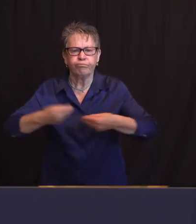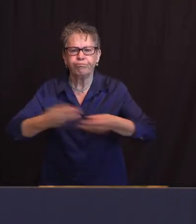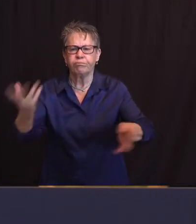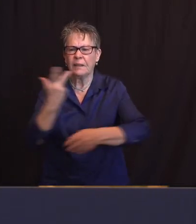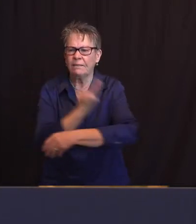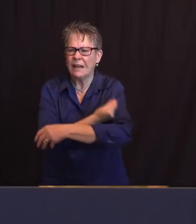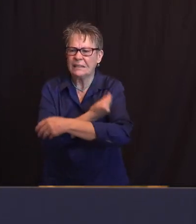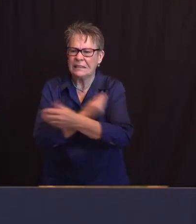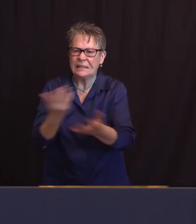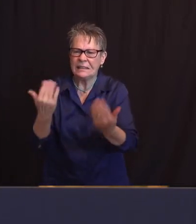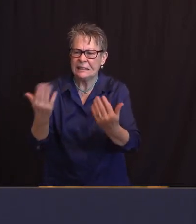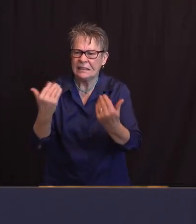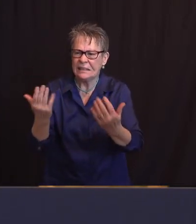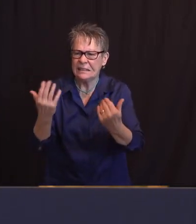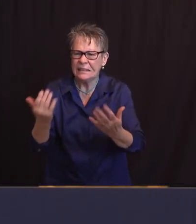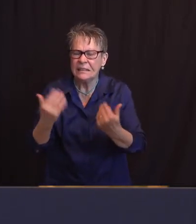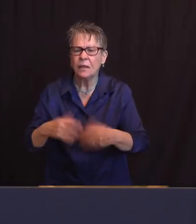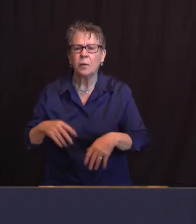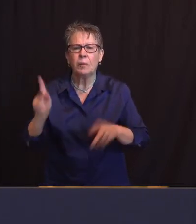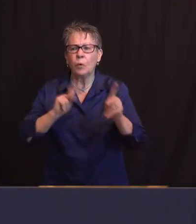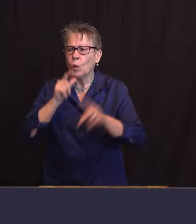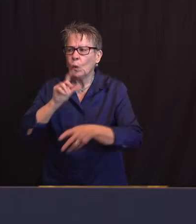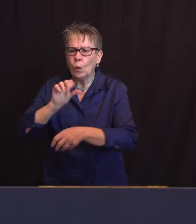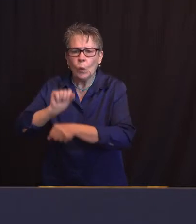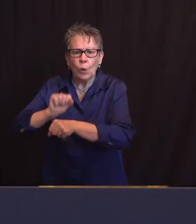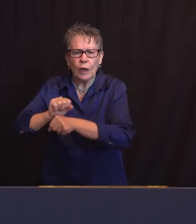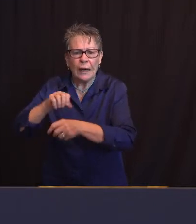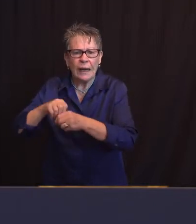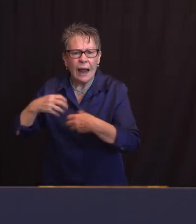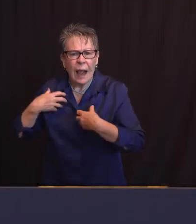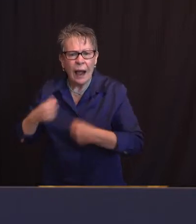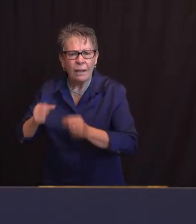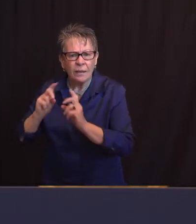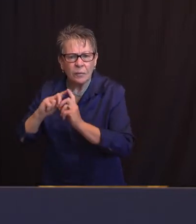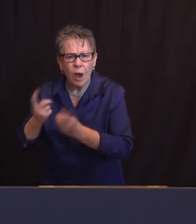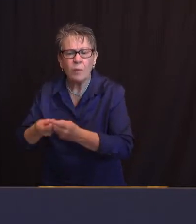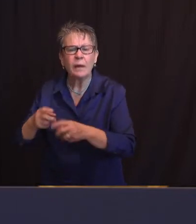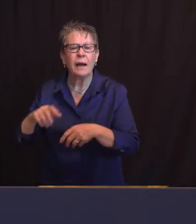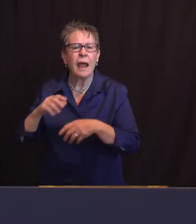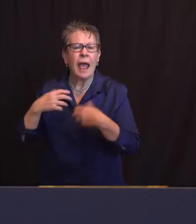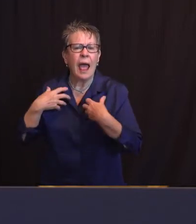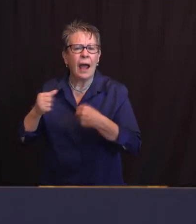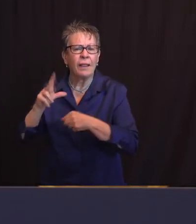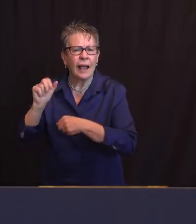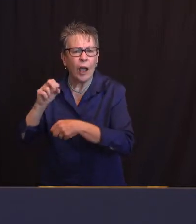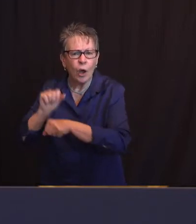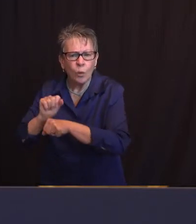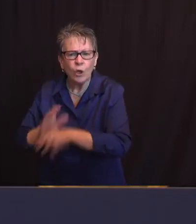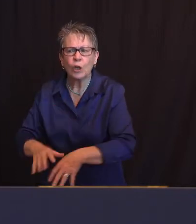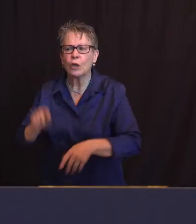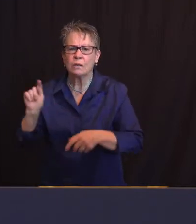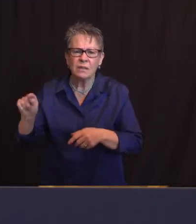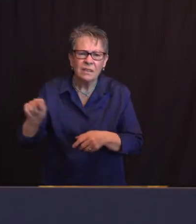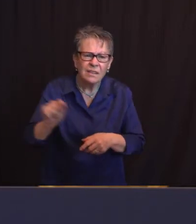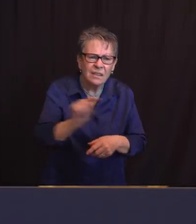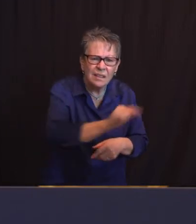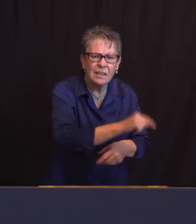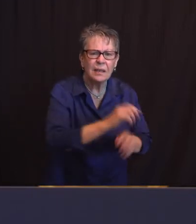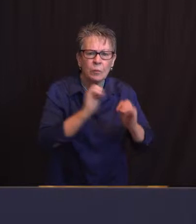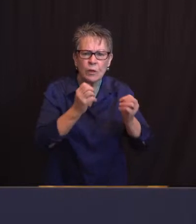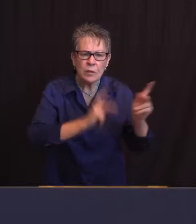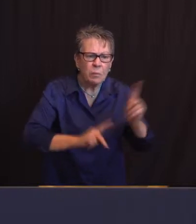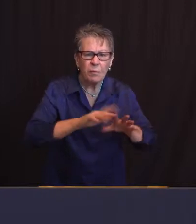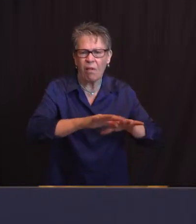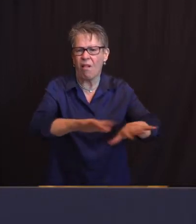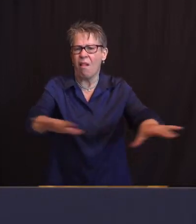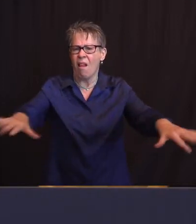moving as one, whether at mega sites, community sites, closed pods, pharmacy chains, etc. The